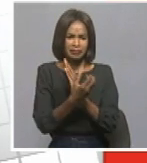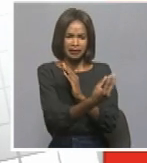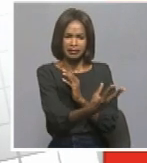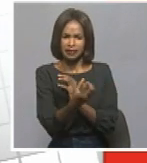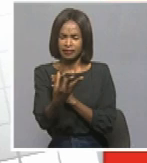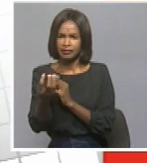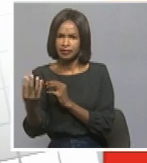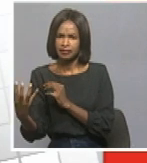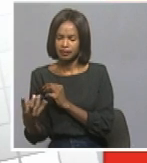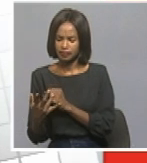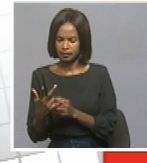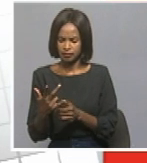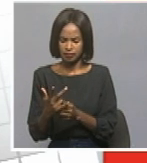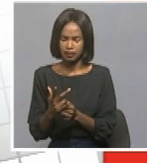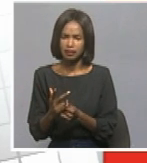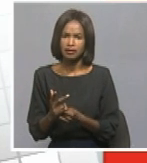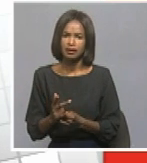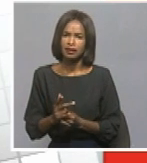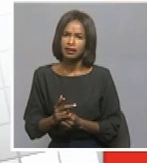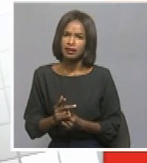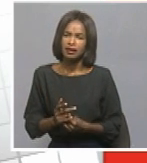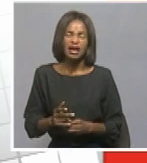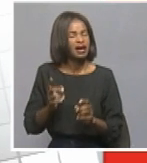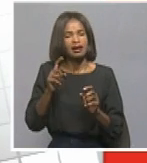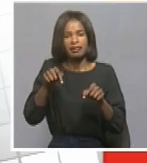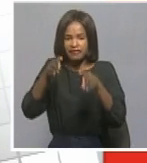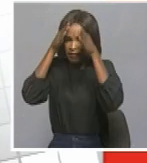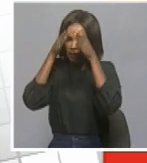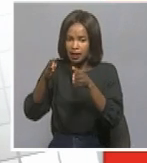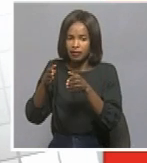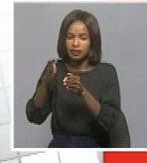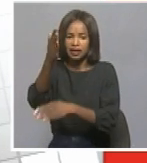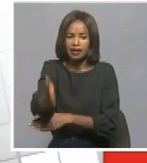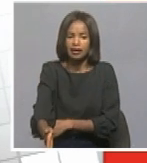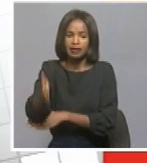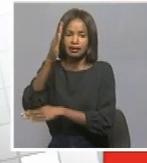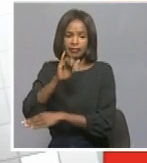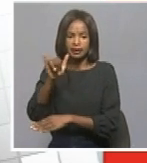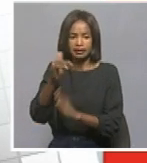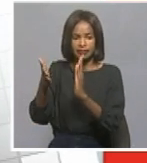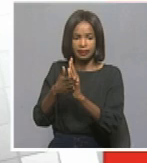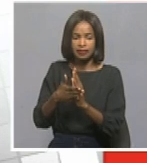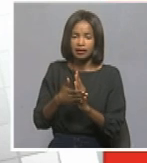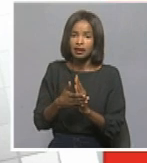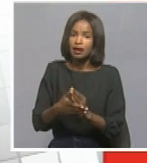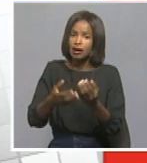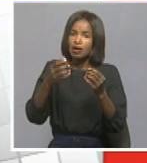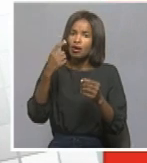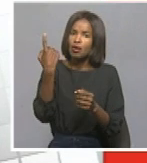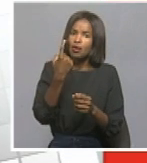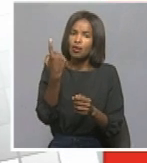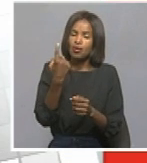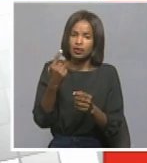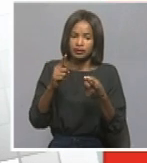I would like to focus rather on those open, because all of our borders are closed with the exception of